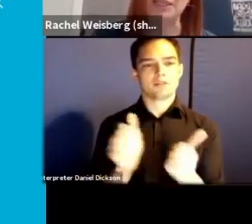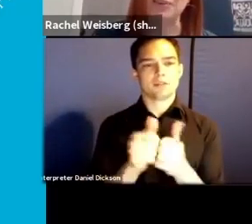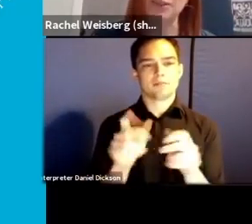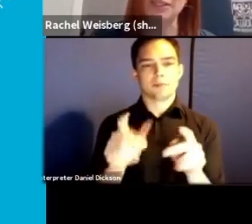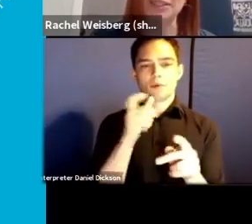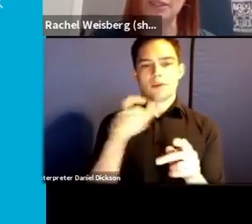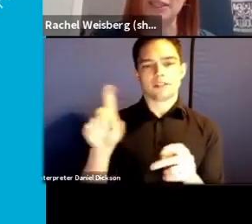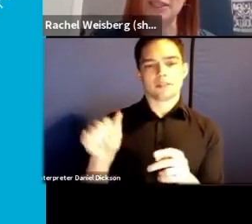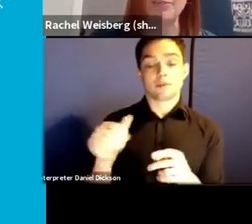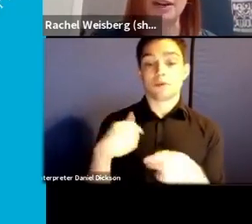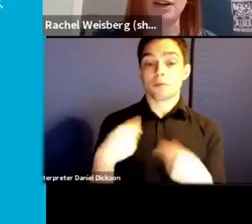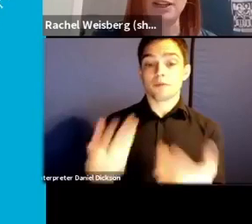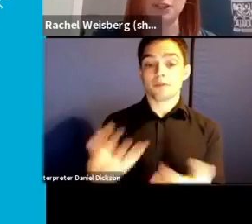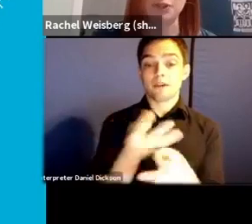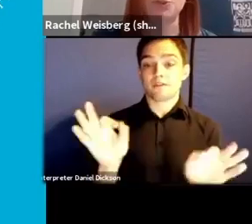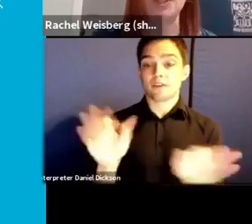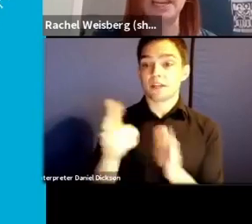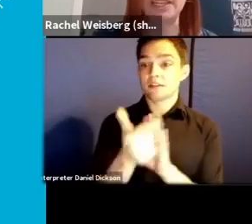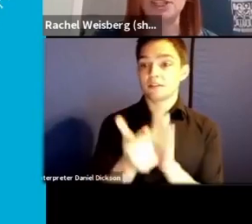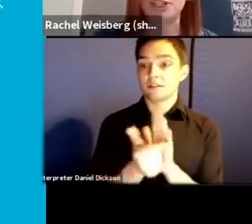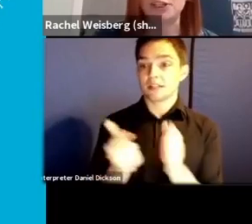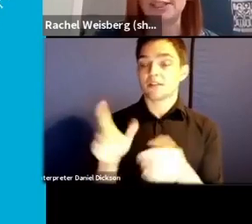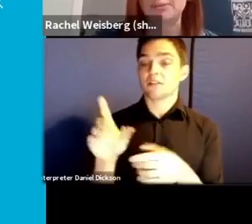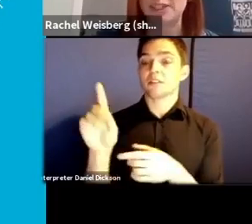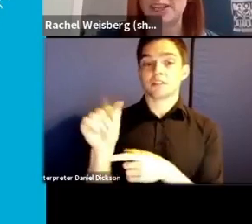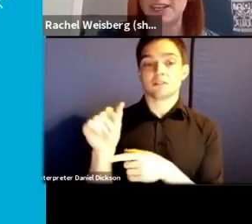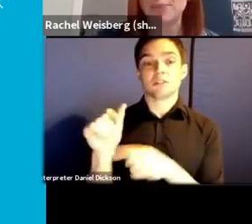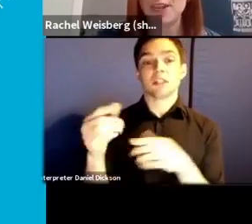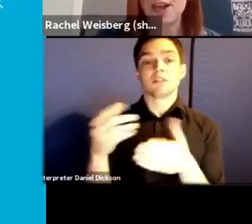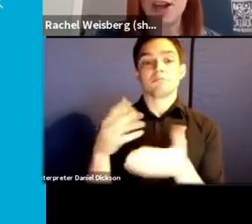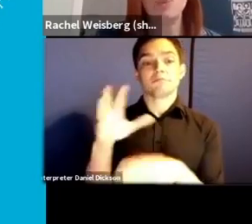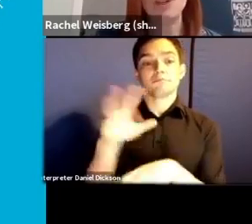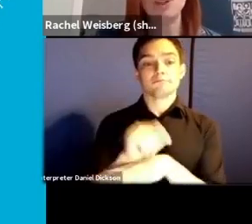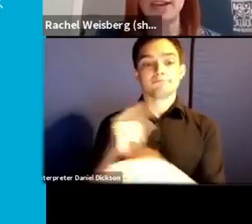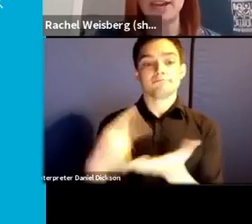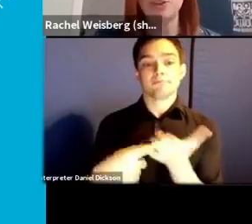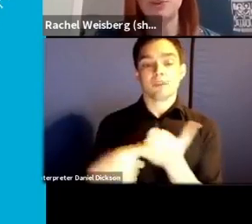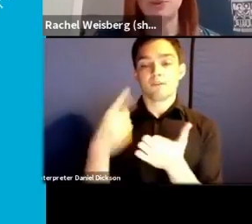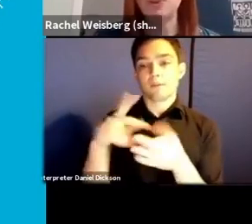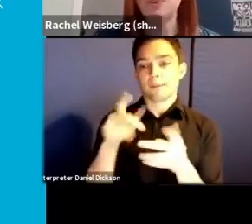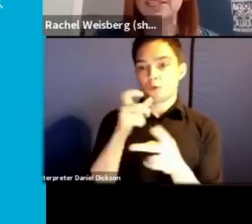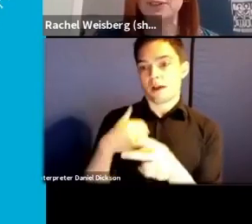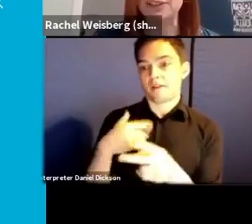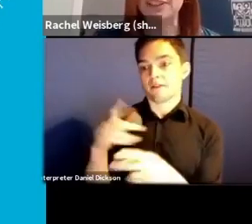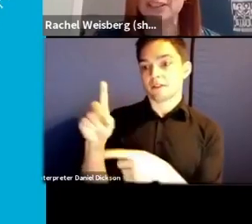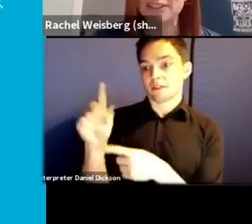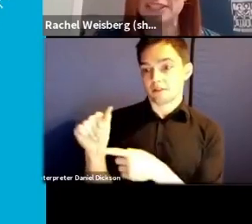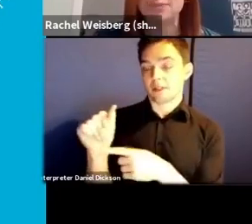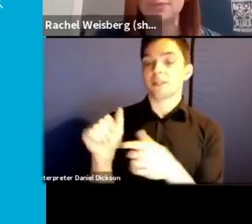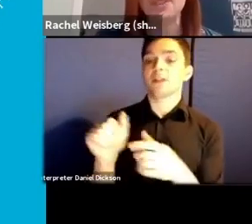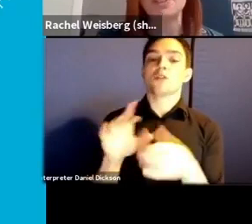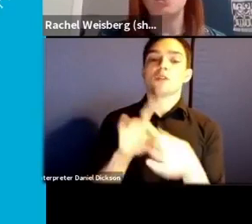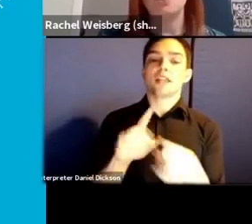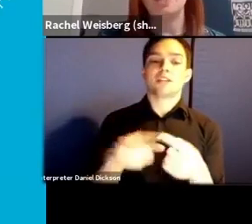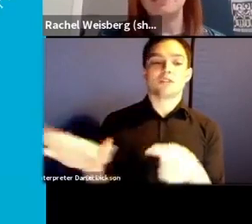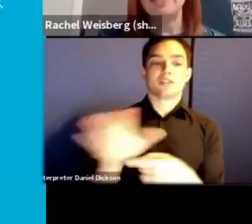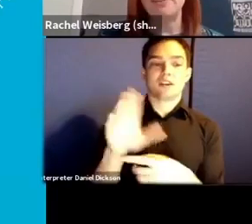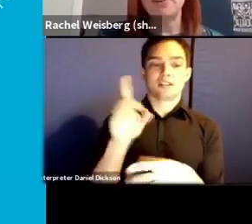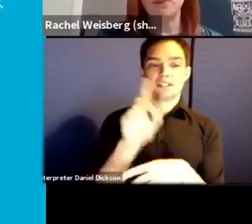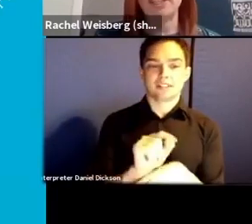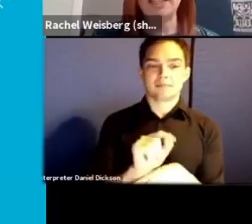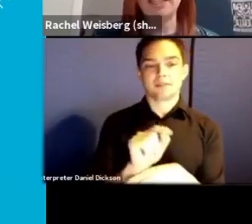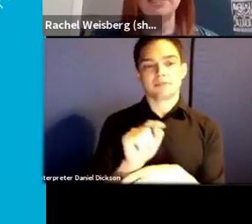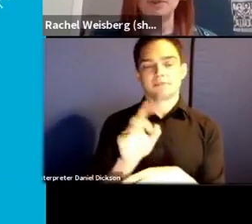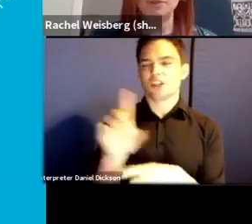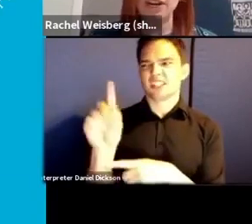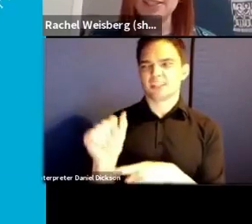legal assistance for people with disabilities about issues related to their disability. We do that through 3 different legal teams.